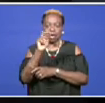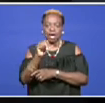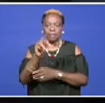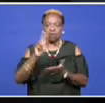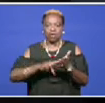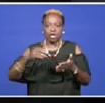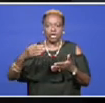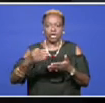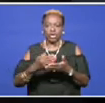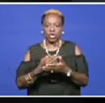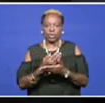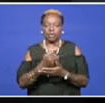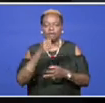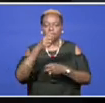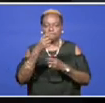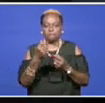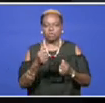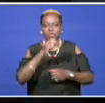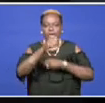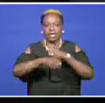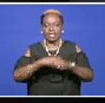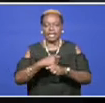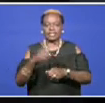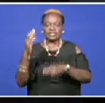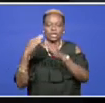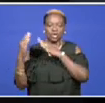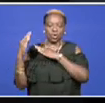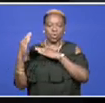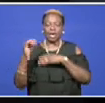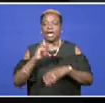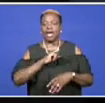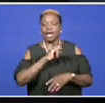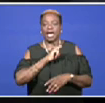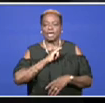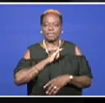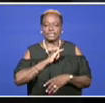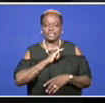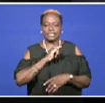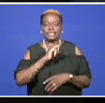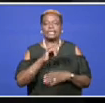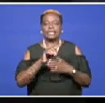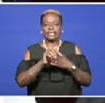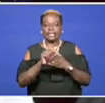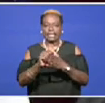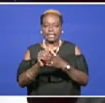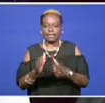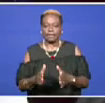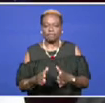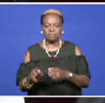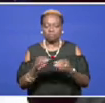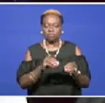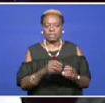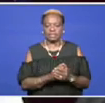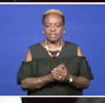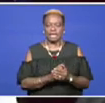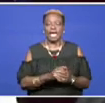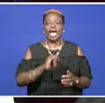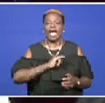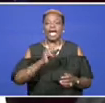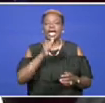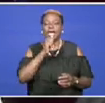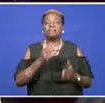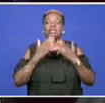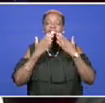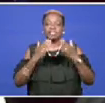In the community of Pinewood also, I was the founding initiator of the Stop the Violence movement some years ago. So we are so grateful this evening that I